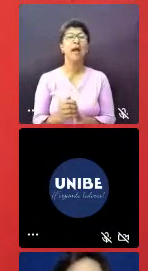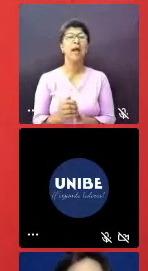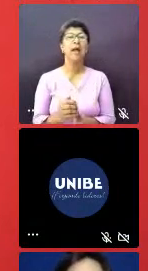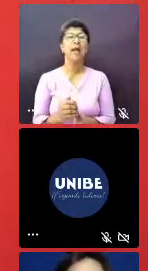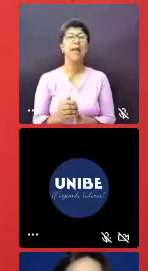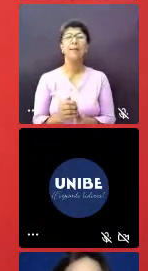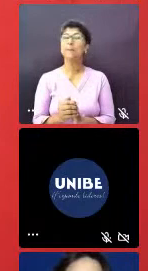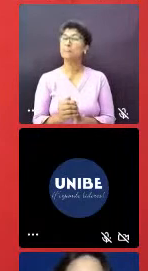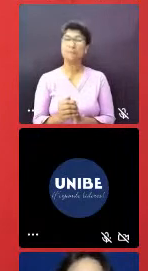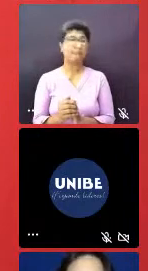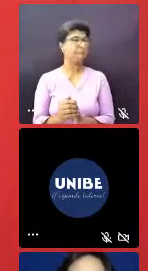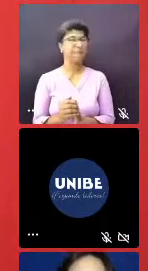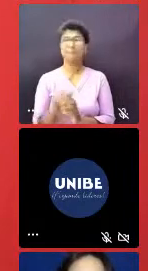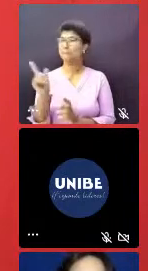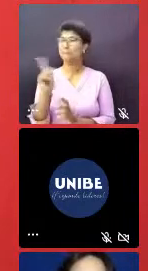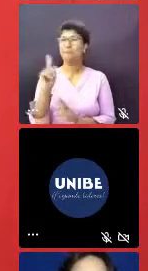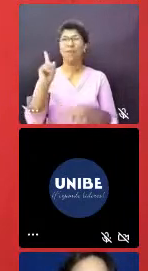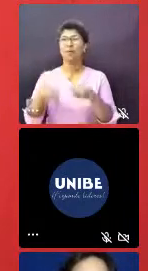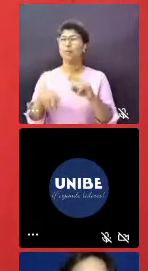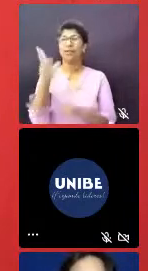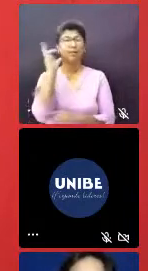I can't hear you, Laura.